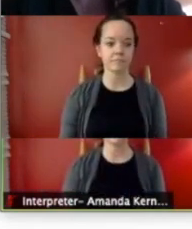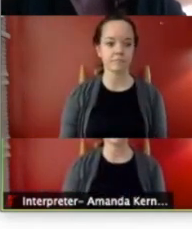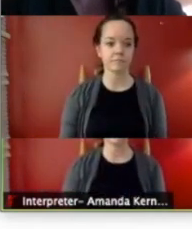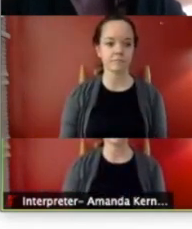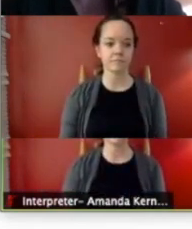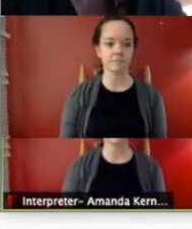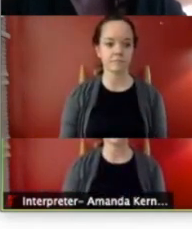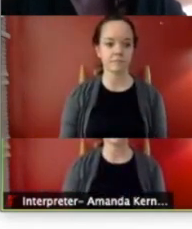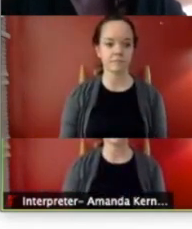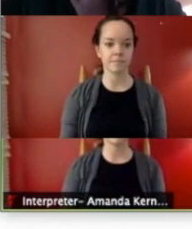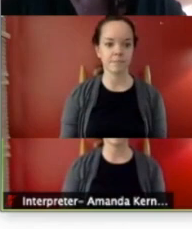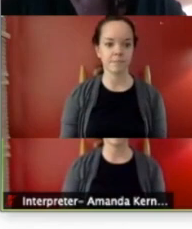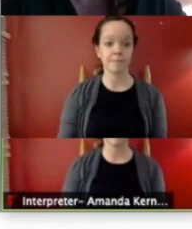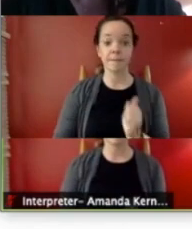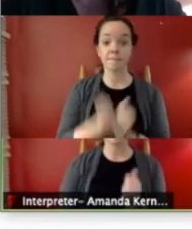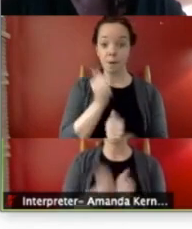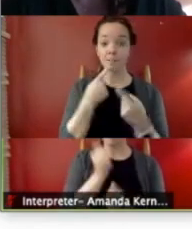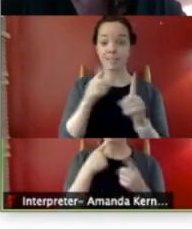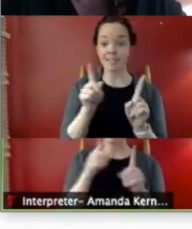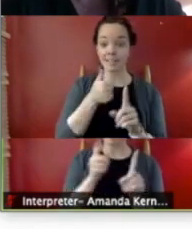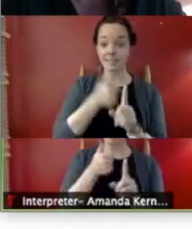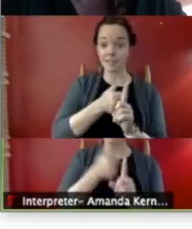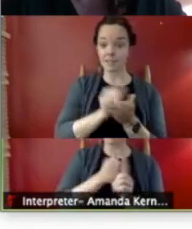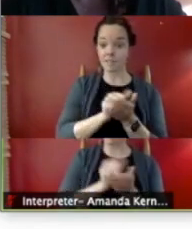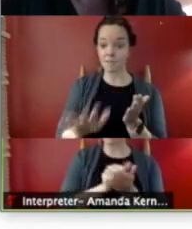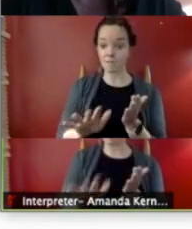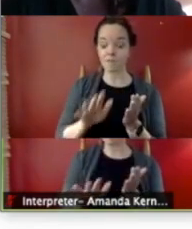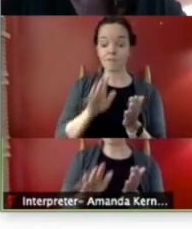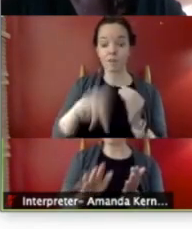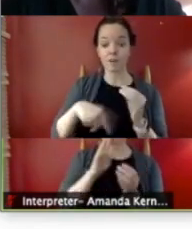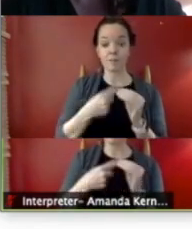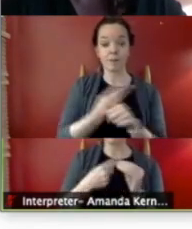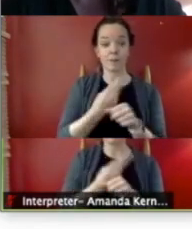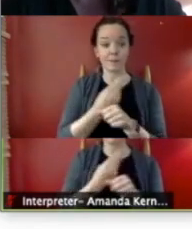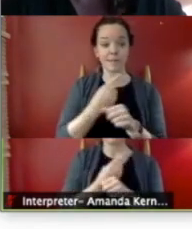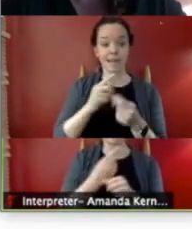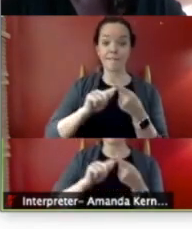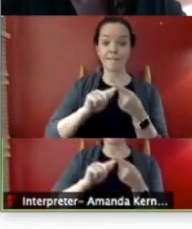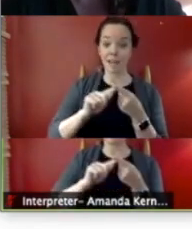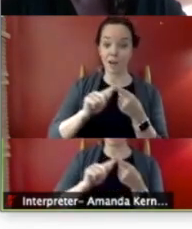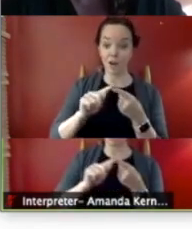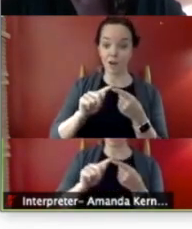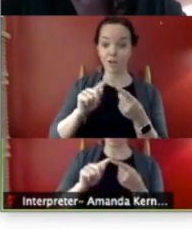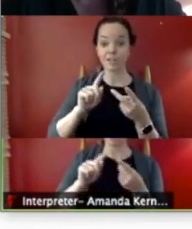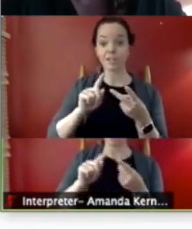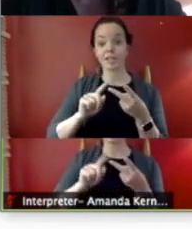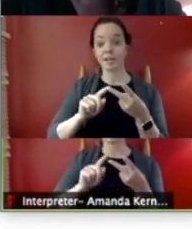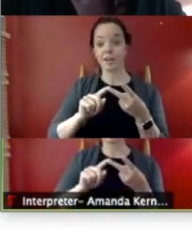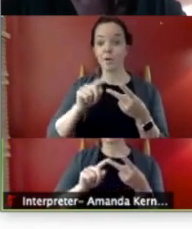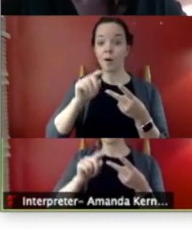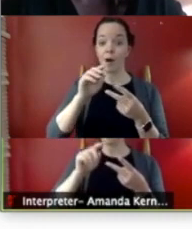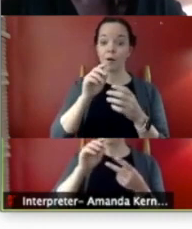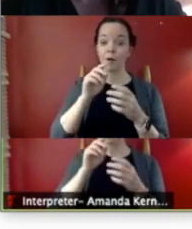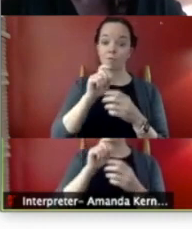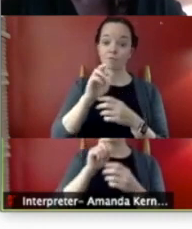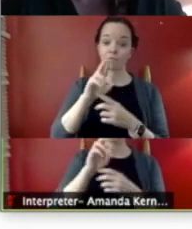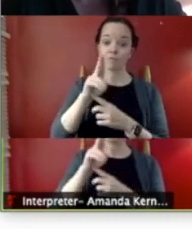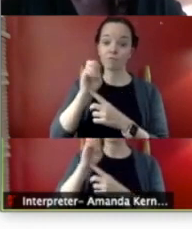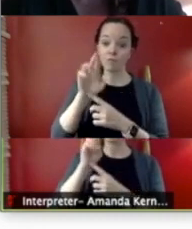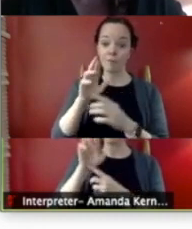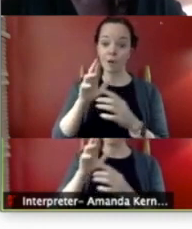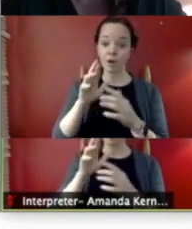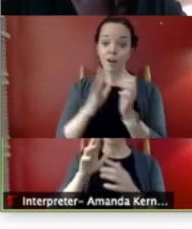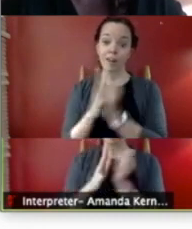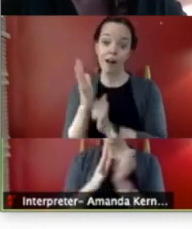Most successful self-removers talked about using fingers, a fingernail, or a rubber glove, or having a partner use these strategies for